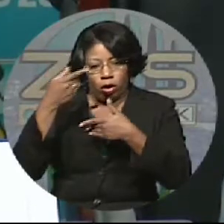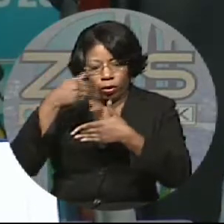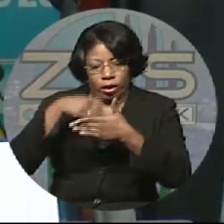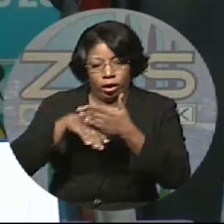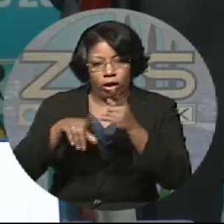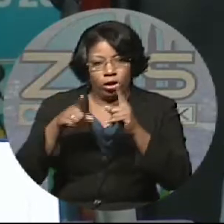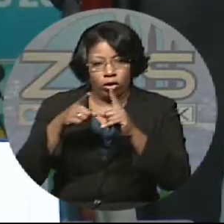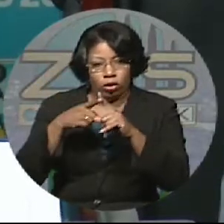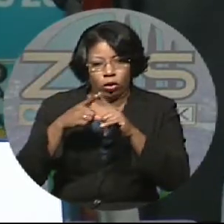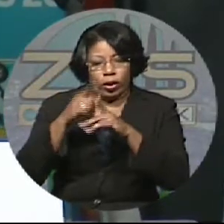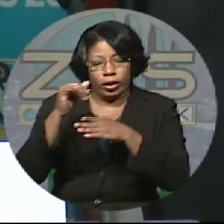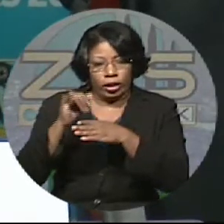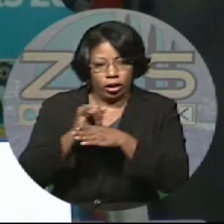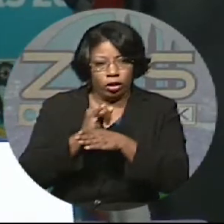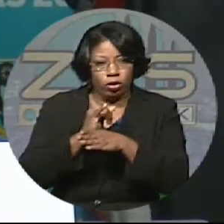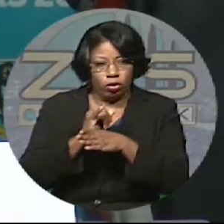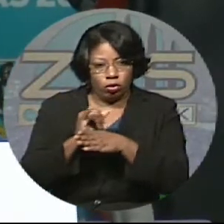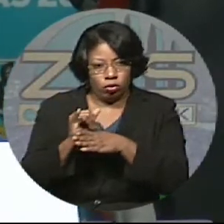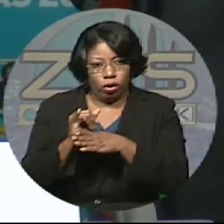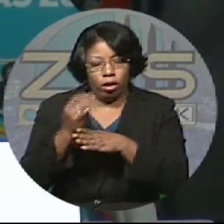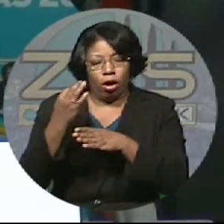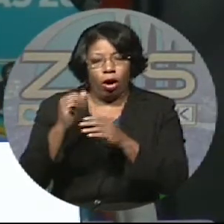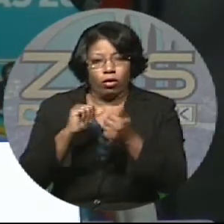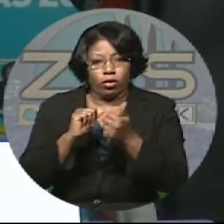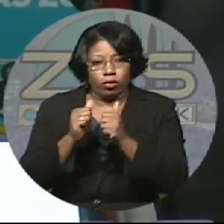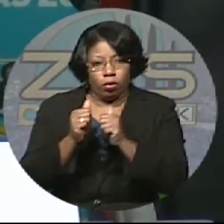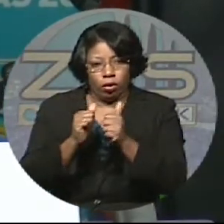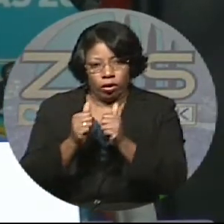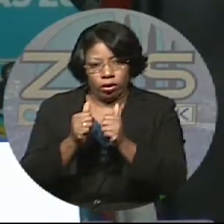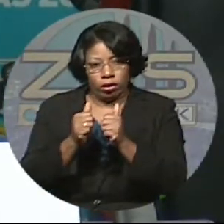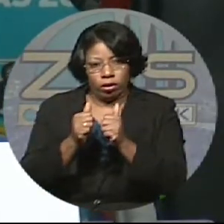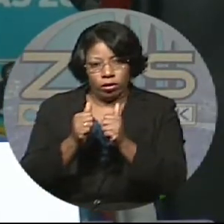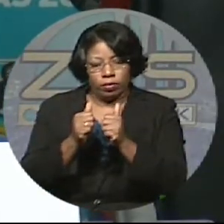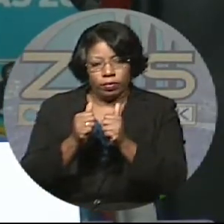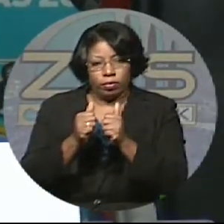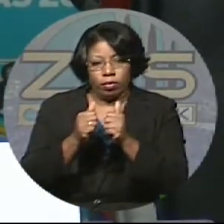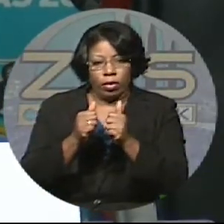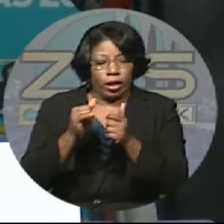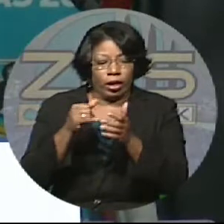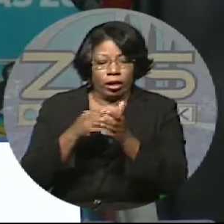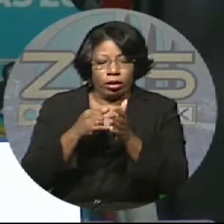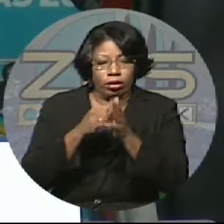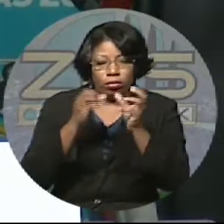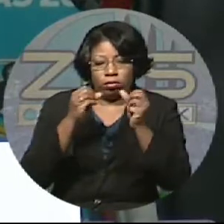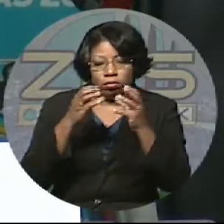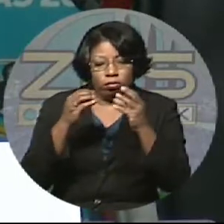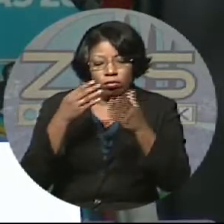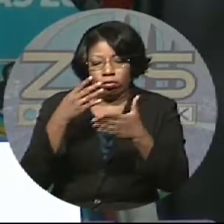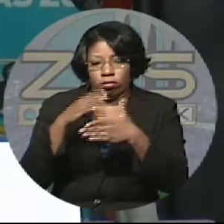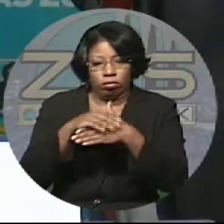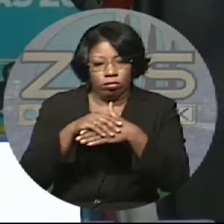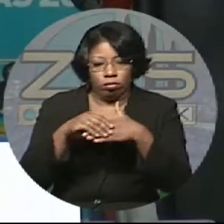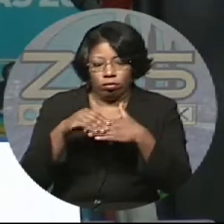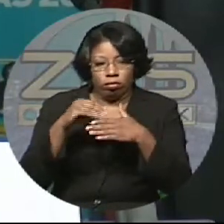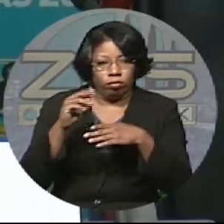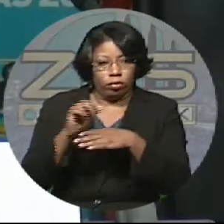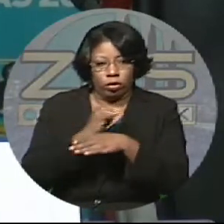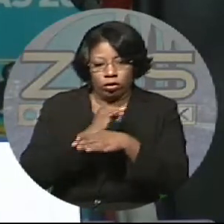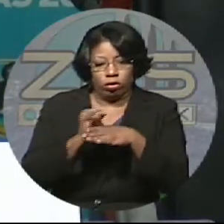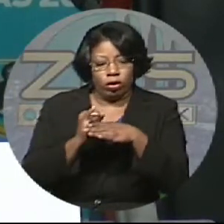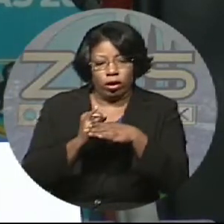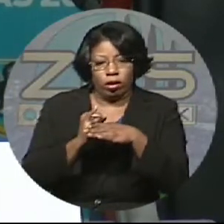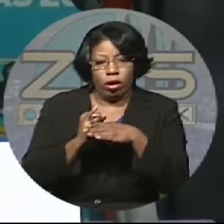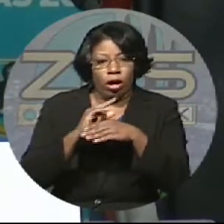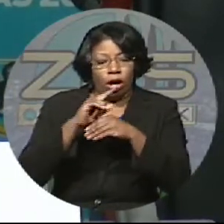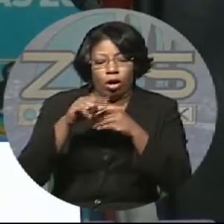industry that is the industry of sports. It is a multi-billion-dollar industry all around the world. And we